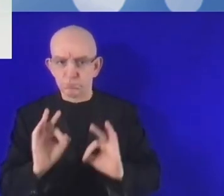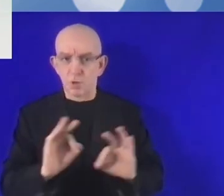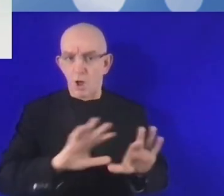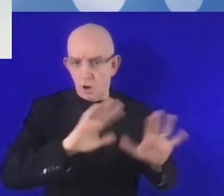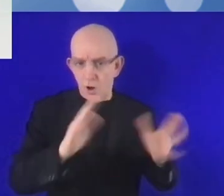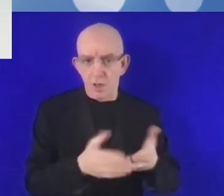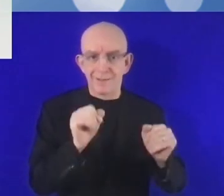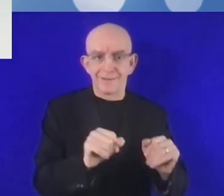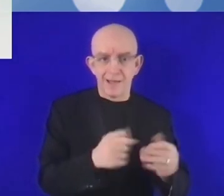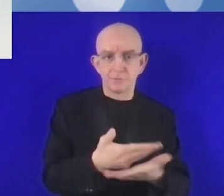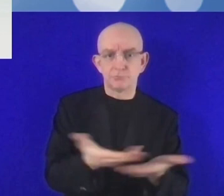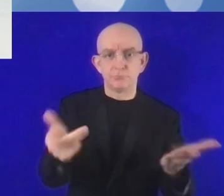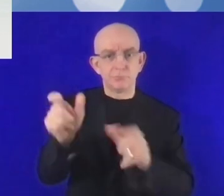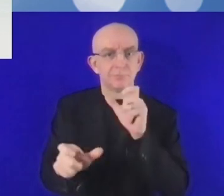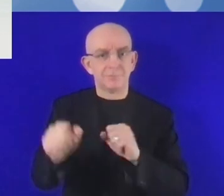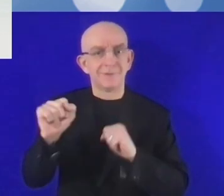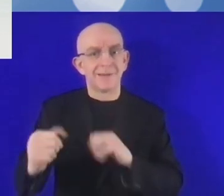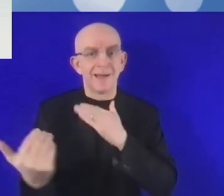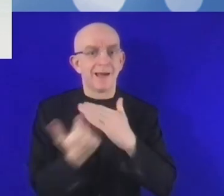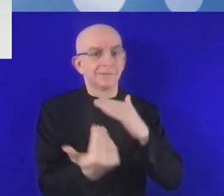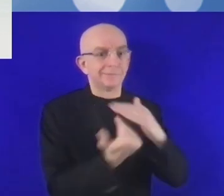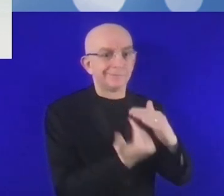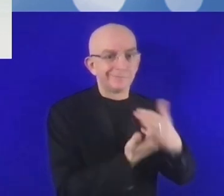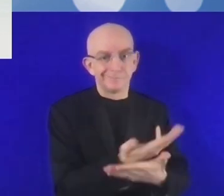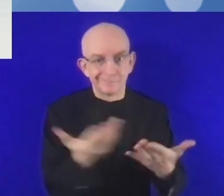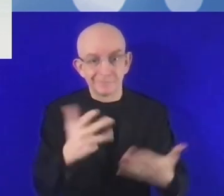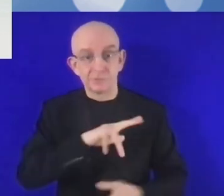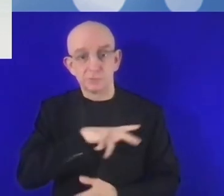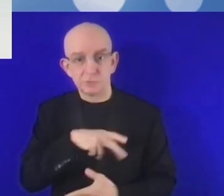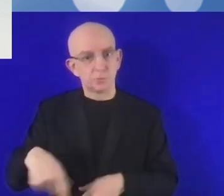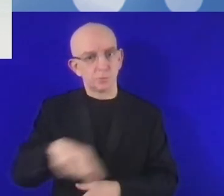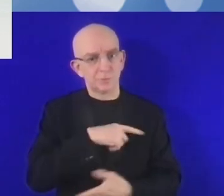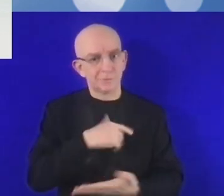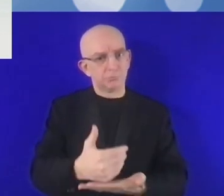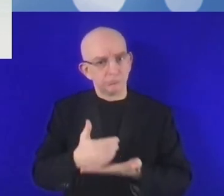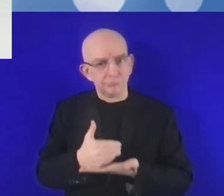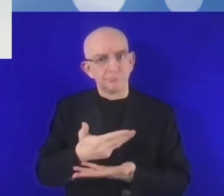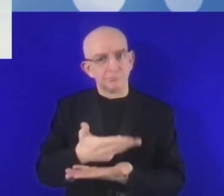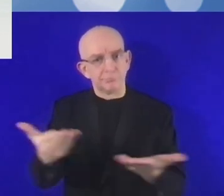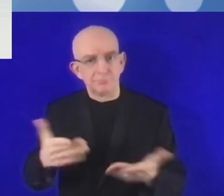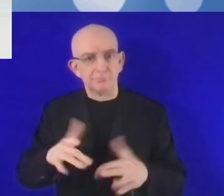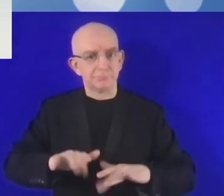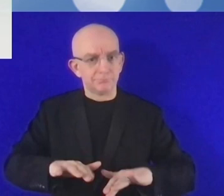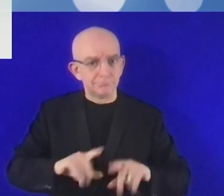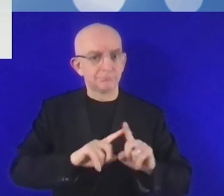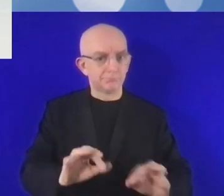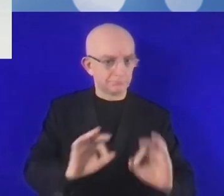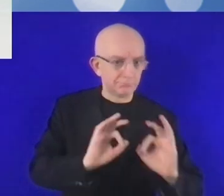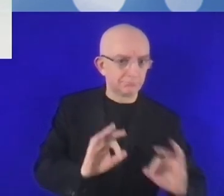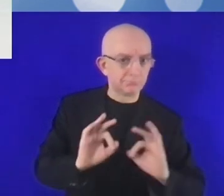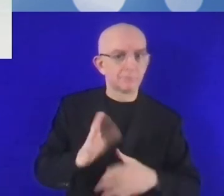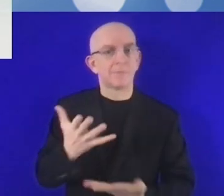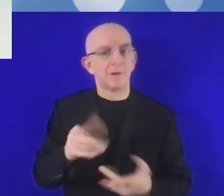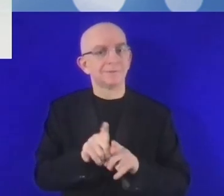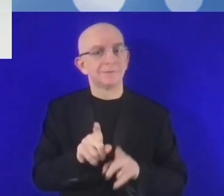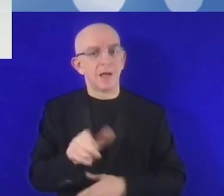privacy. Public policy has an important role to play in addressing these concerns, and public policymakers in legislature